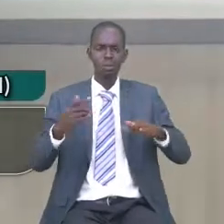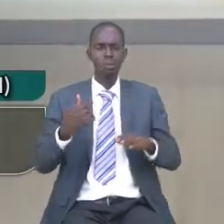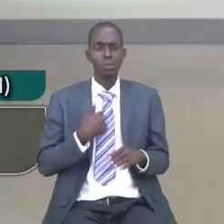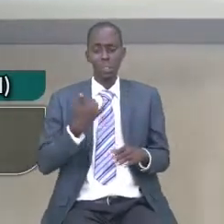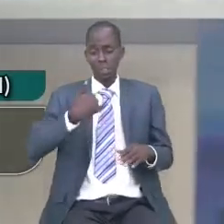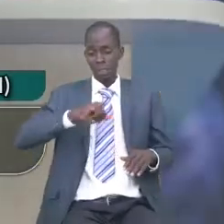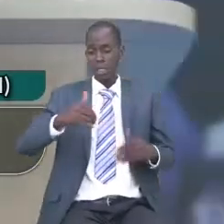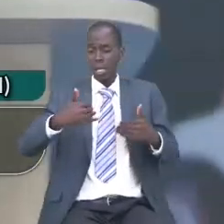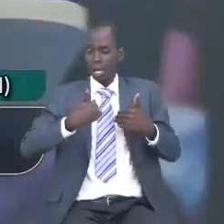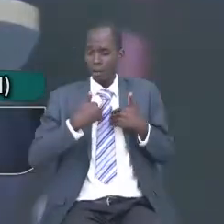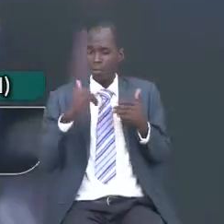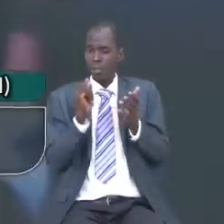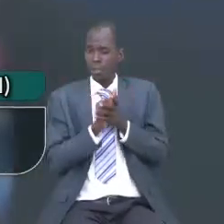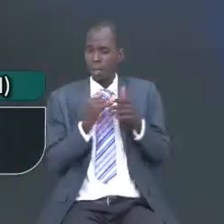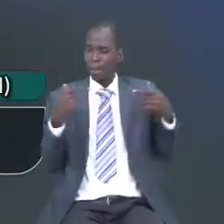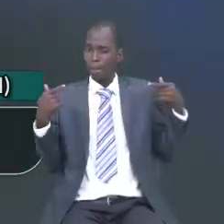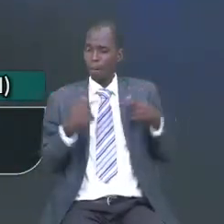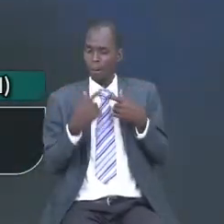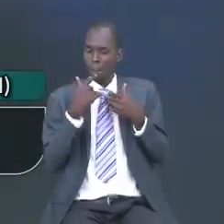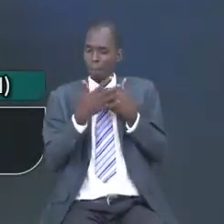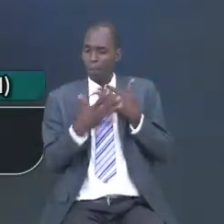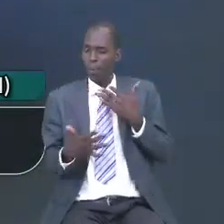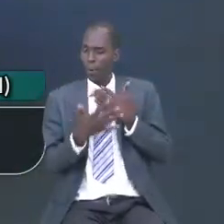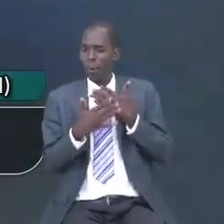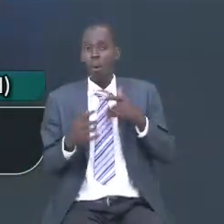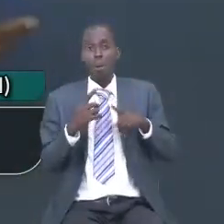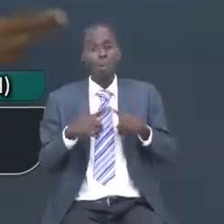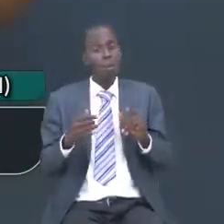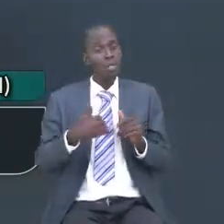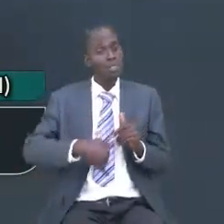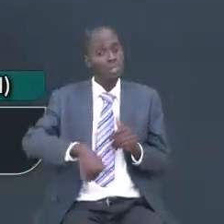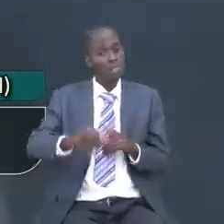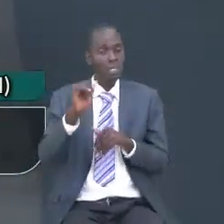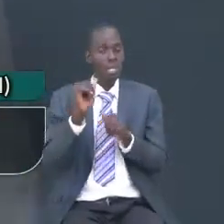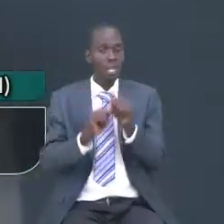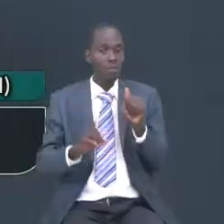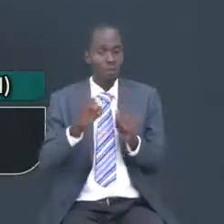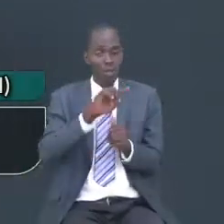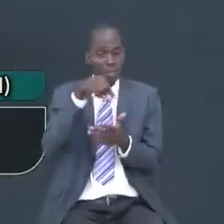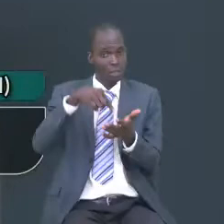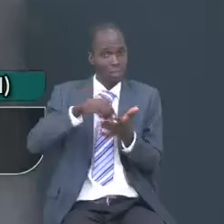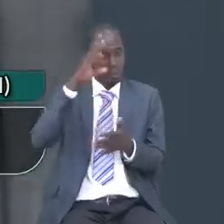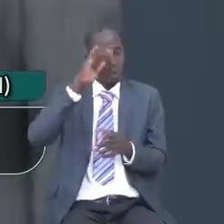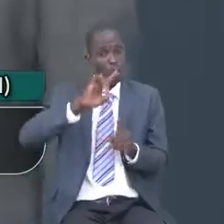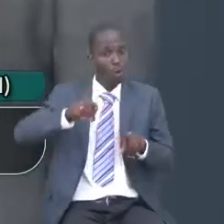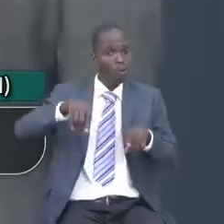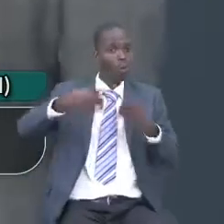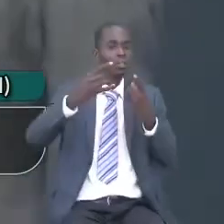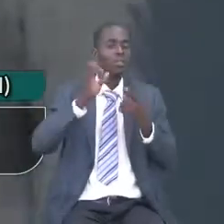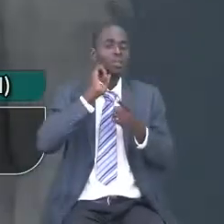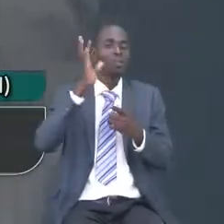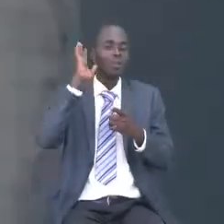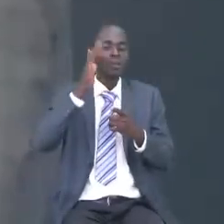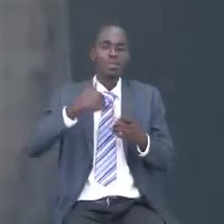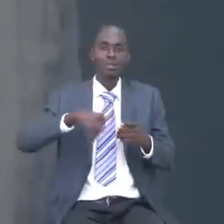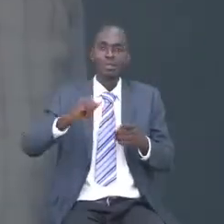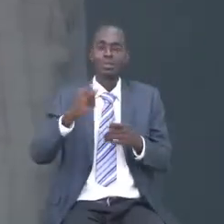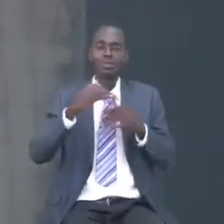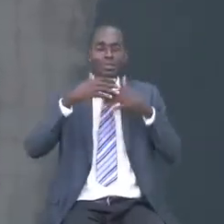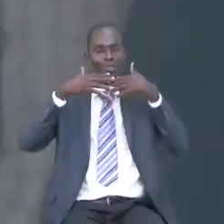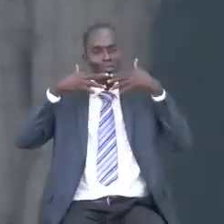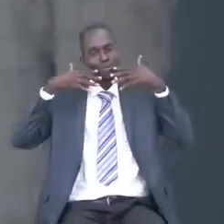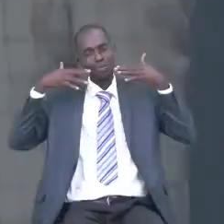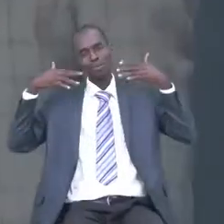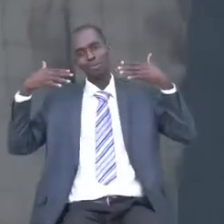but everywhere he went, he carried his cross with a smile. And in